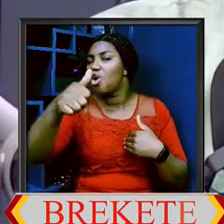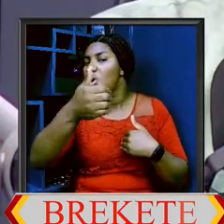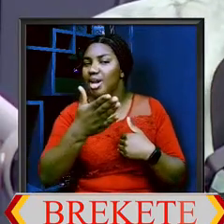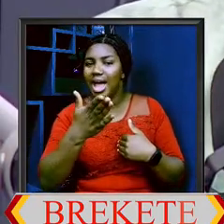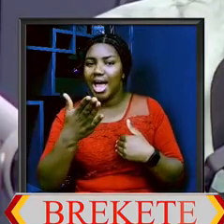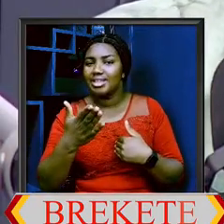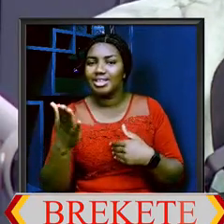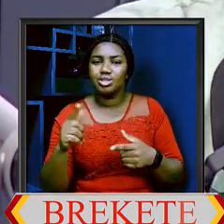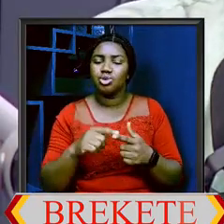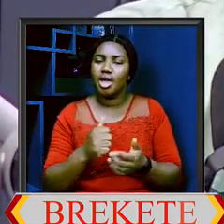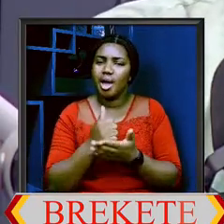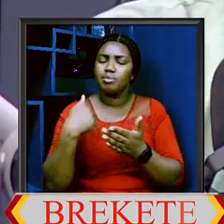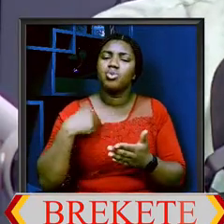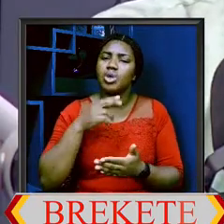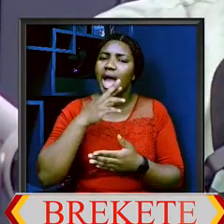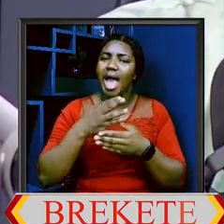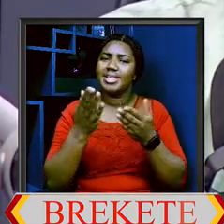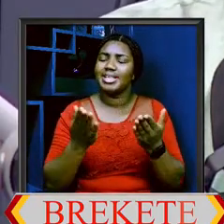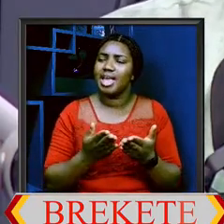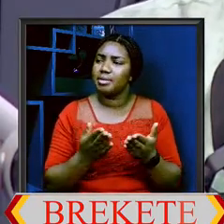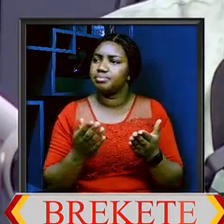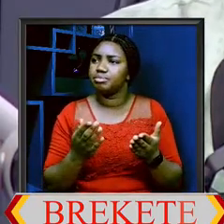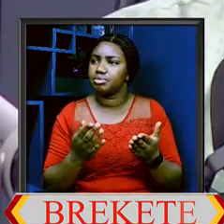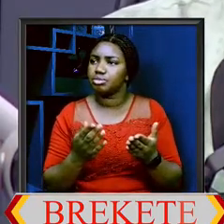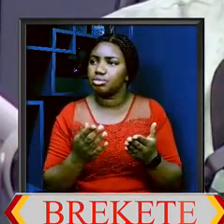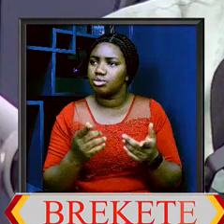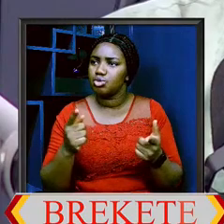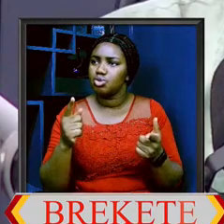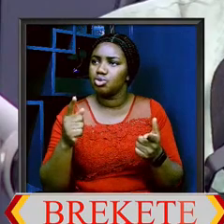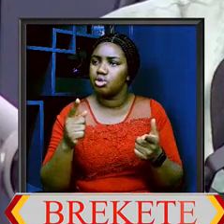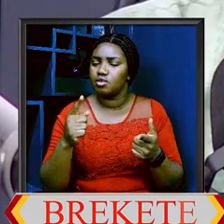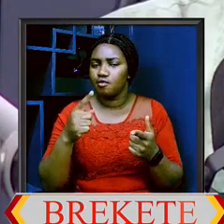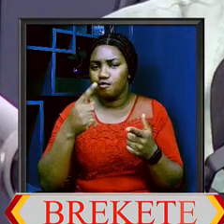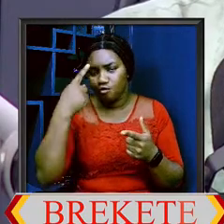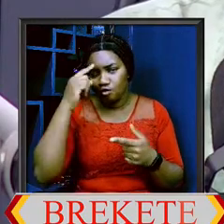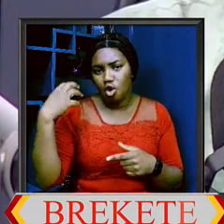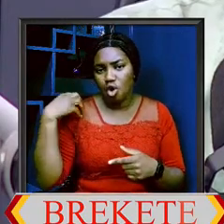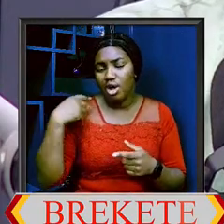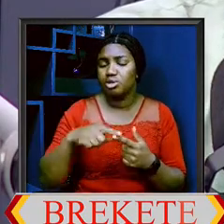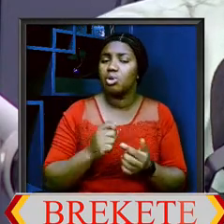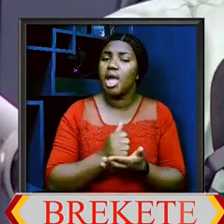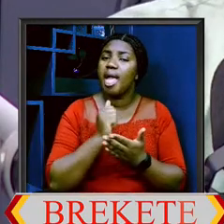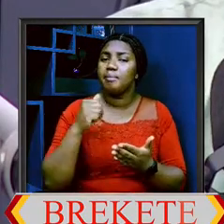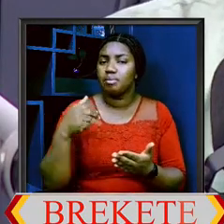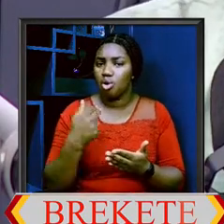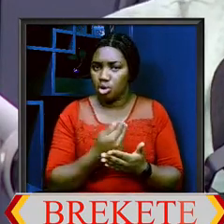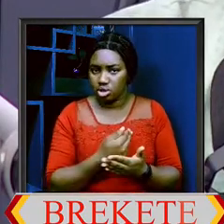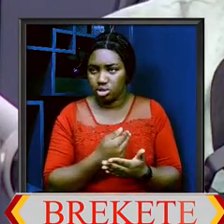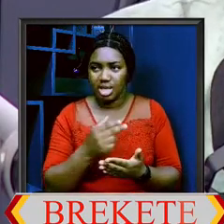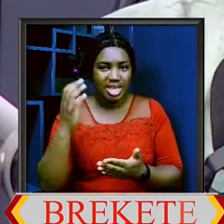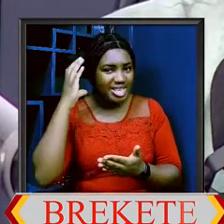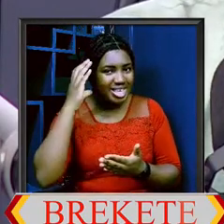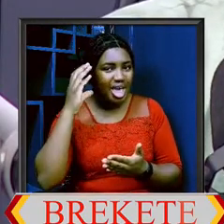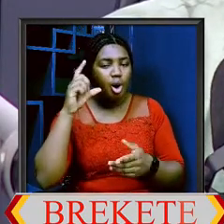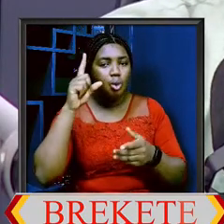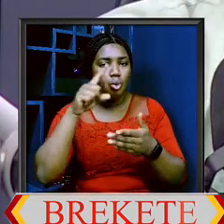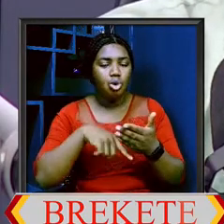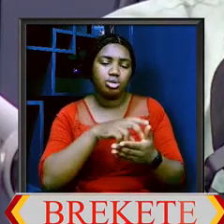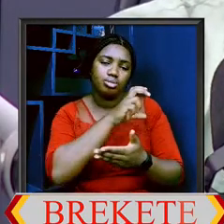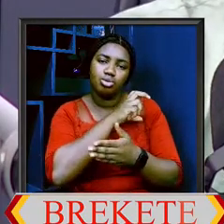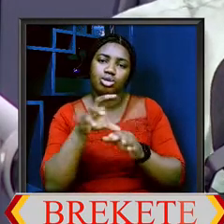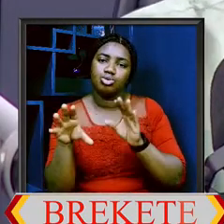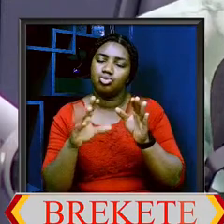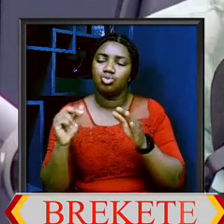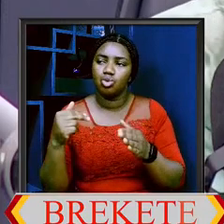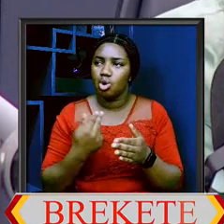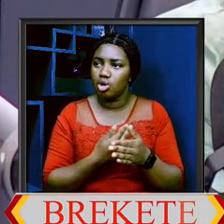help thank we are here to uh to help us hear what police do us